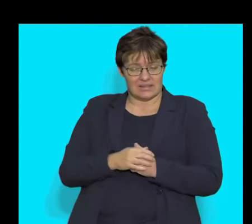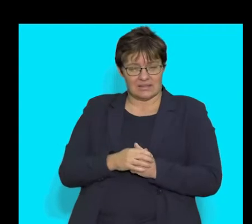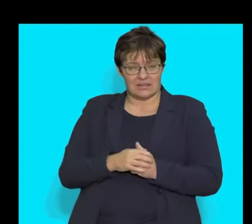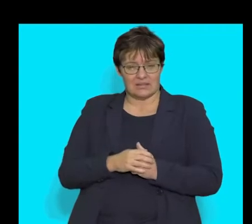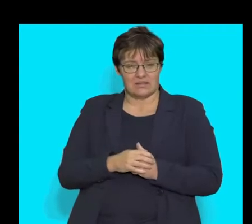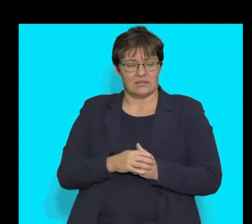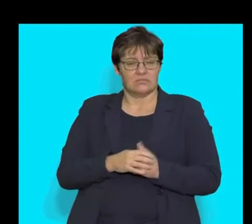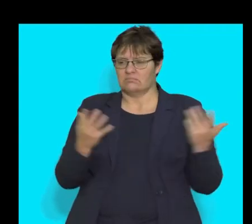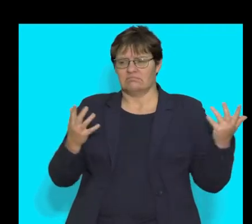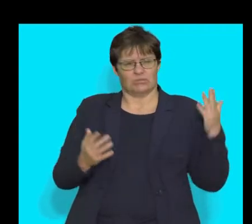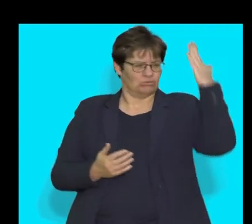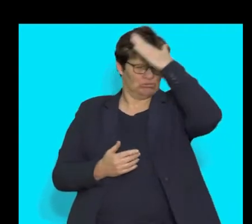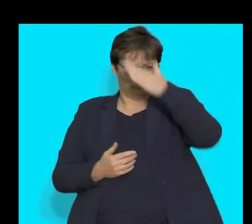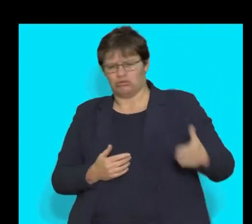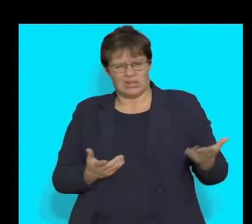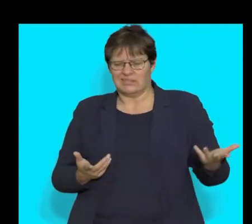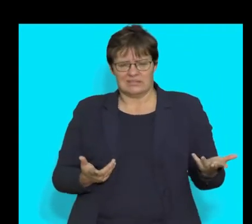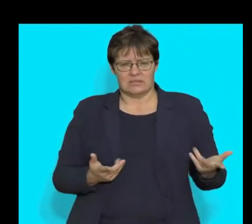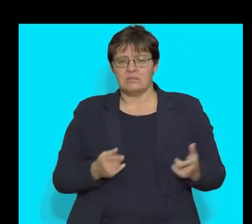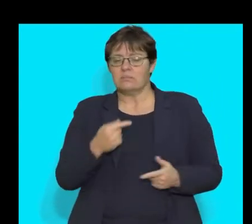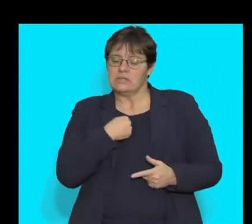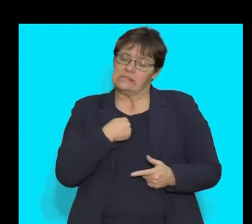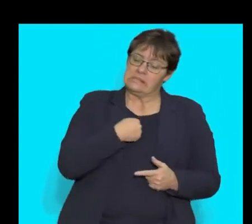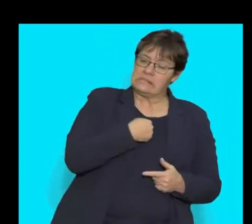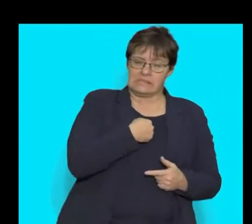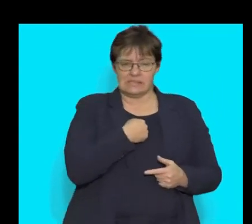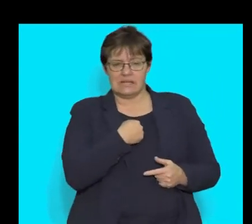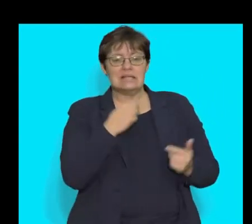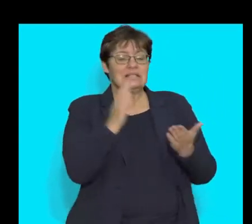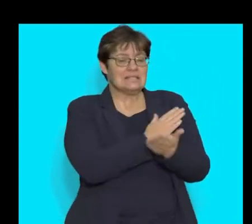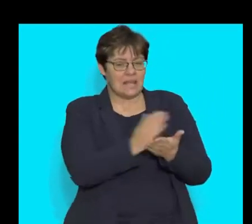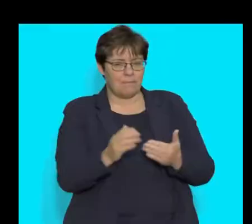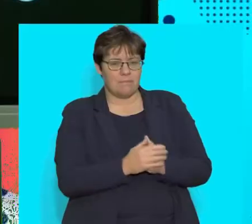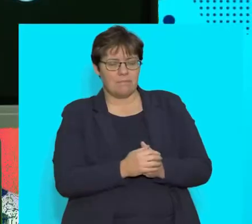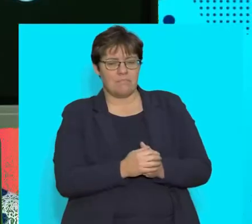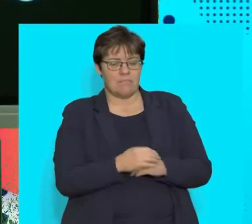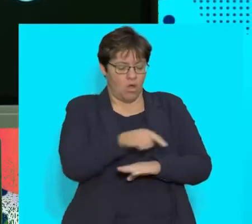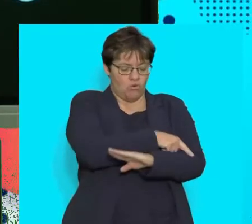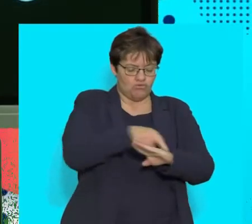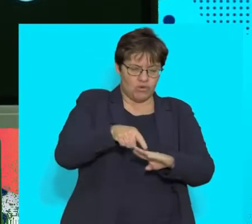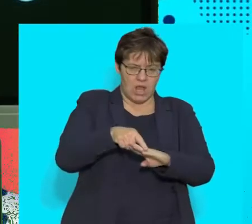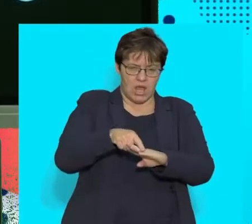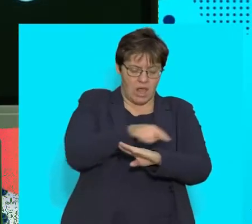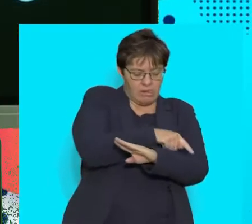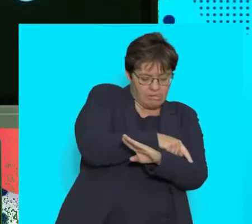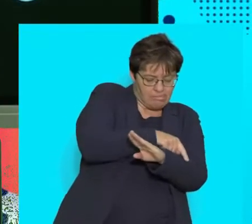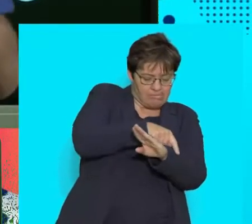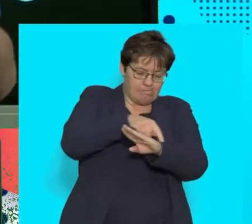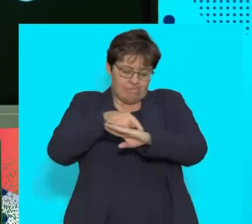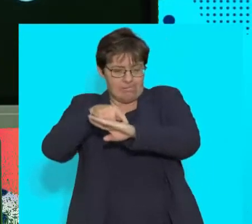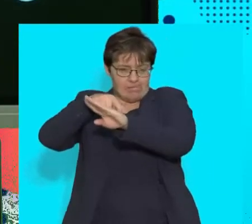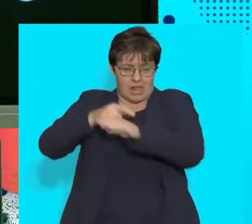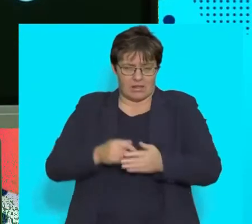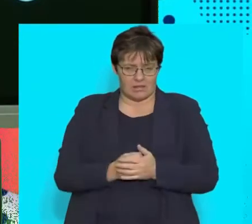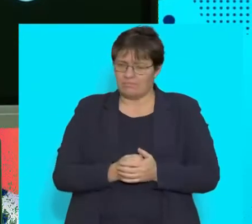doesn't actually look too straight. Here's the temptation, is that some people will take a ruler and try to join point to point.